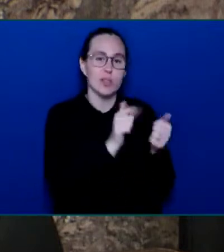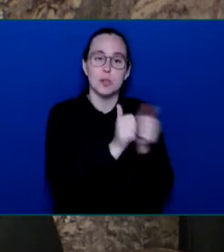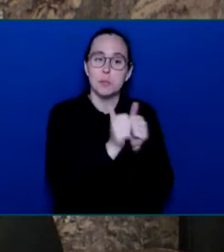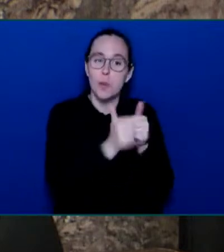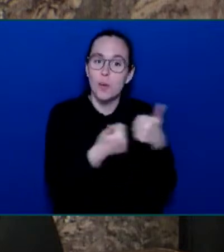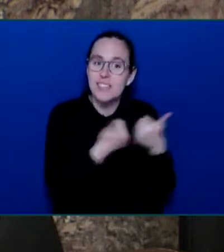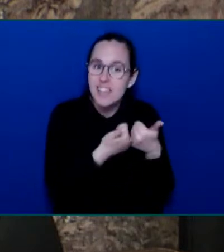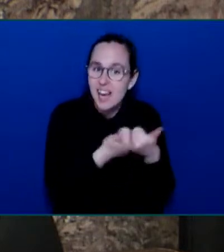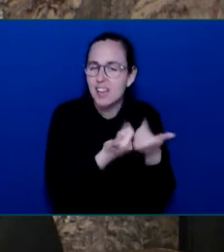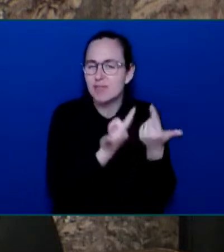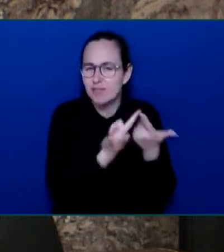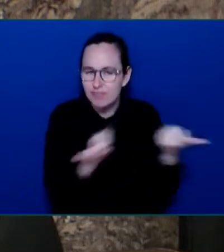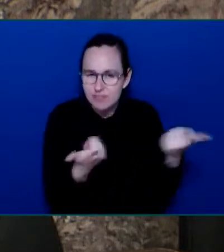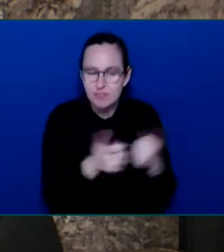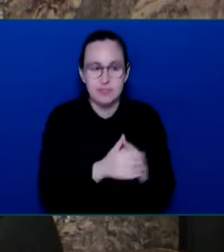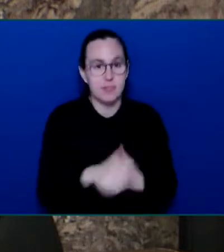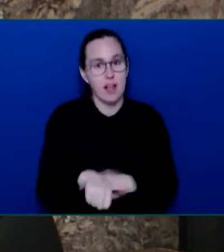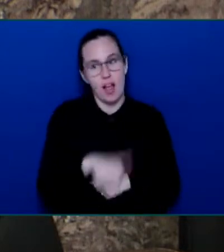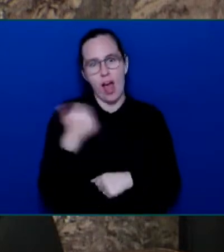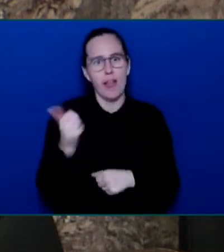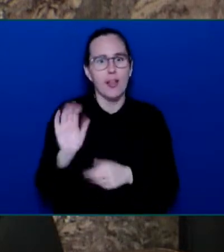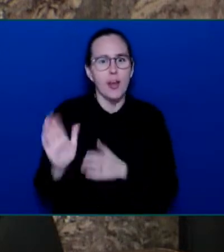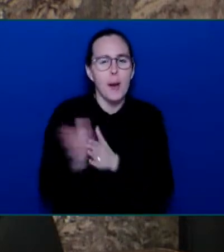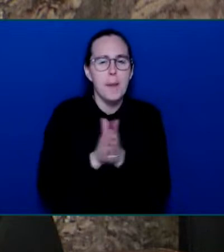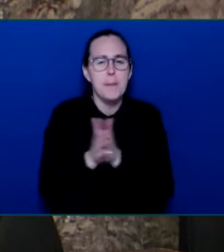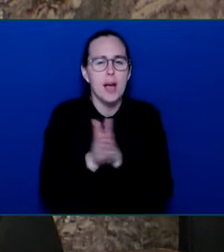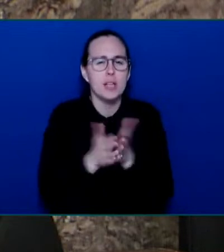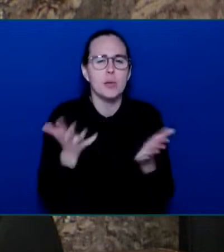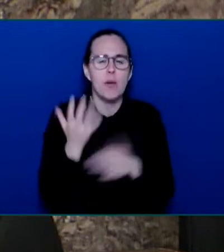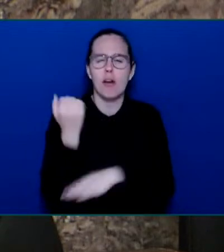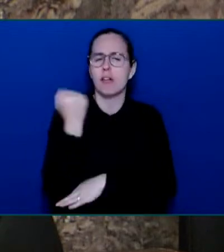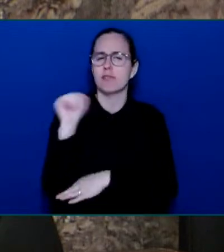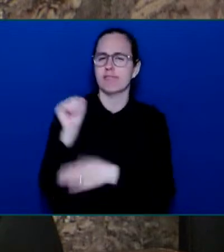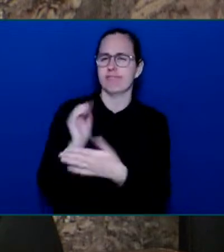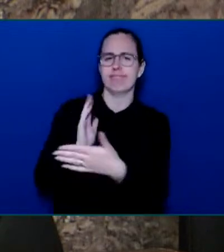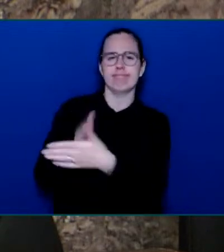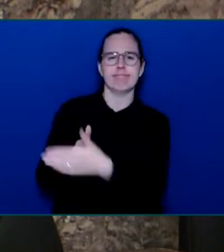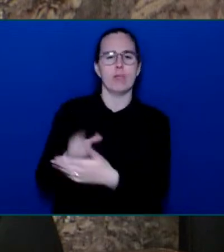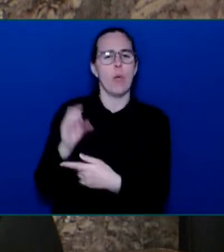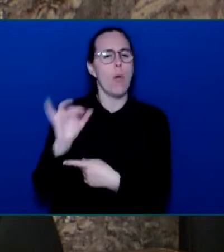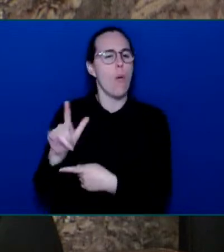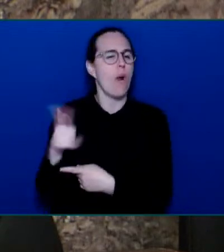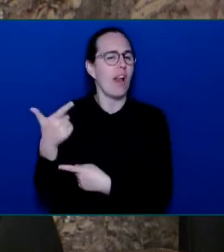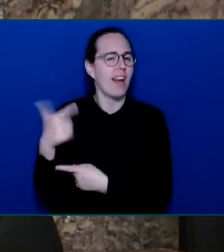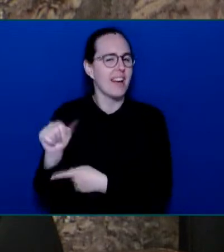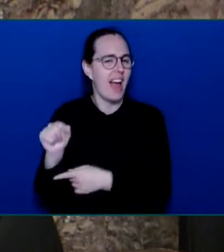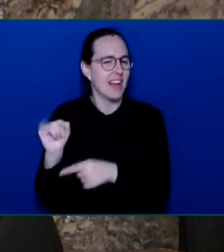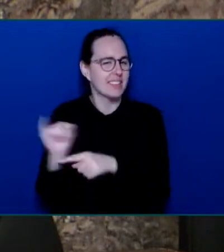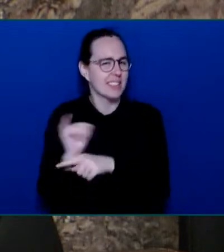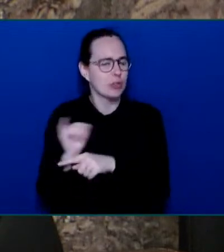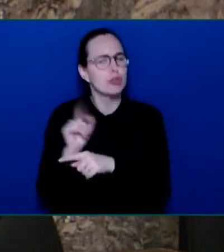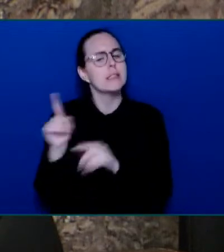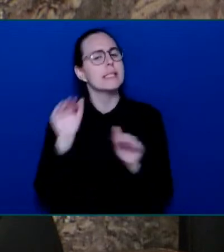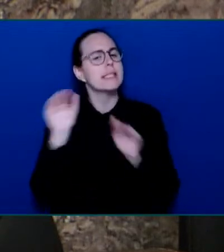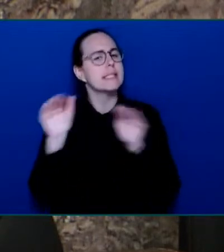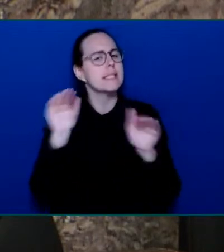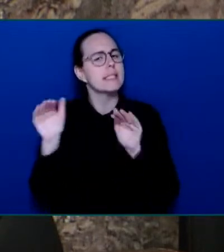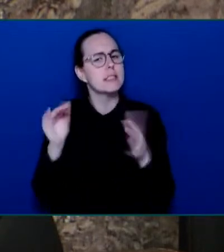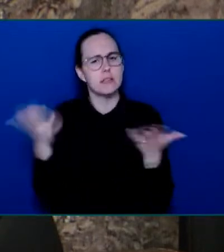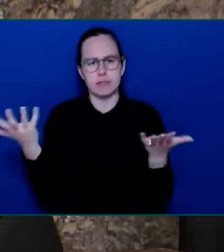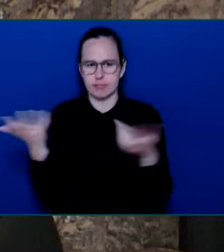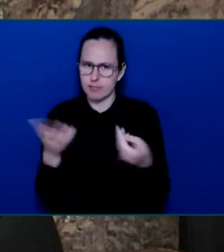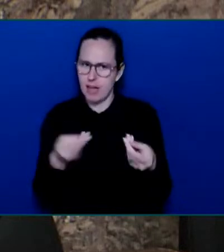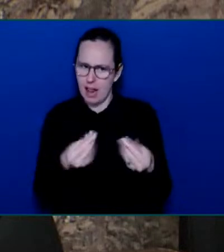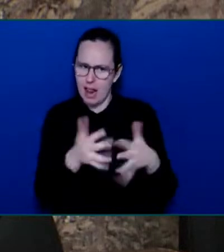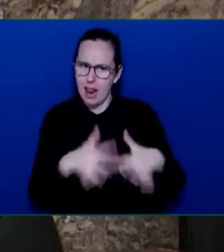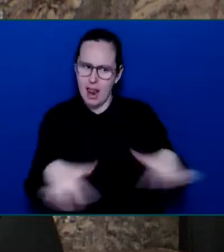oil and gas sector, reminding them always that they had to respect the land that the farmers use, but it was always a bit of a joke within her